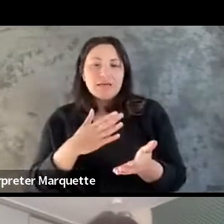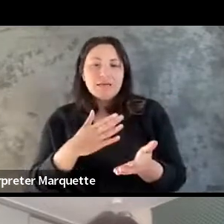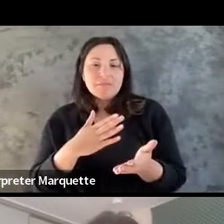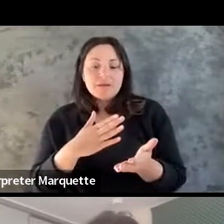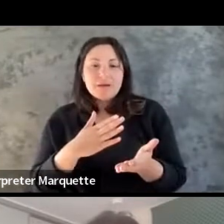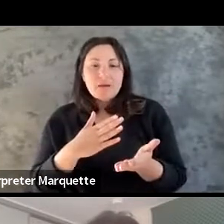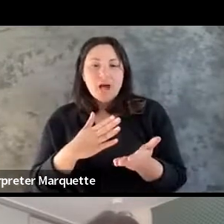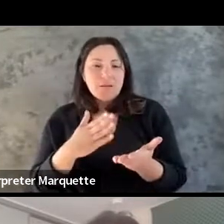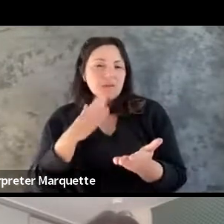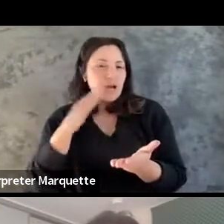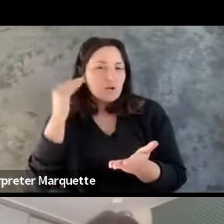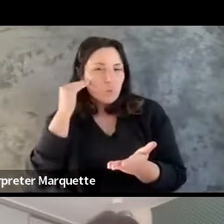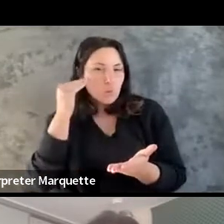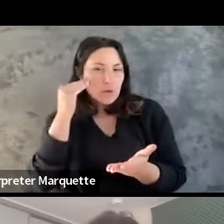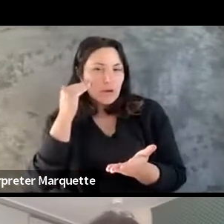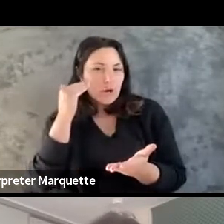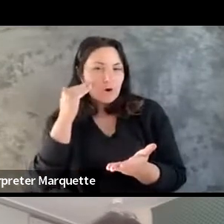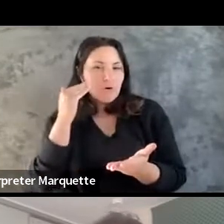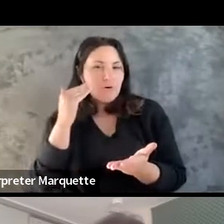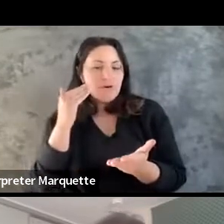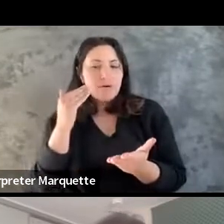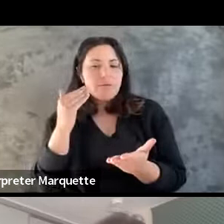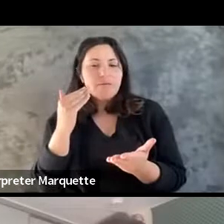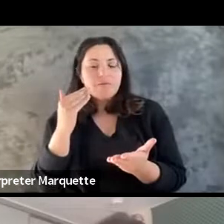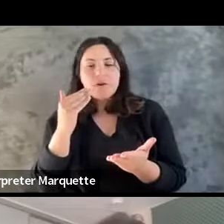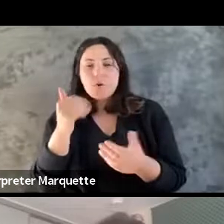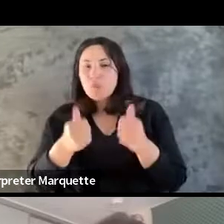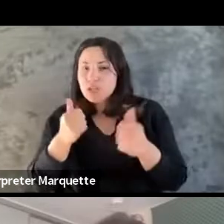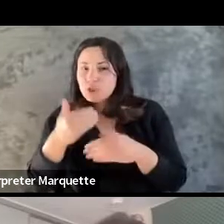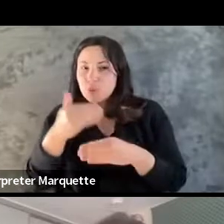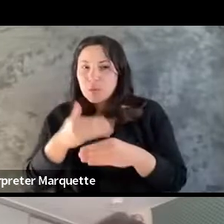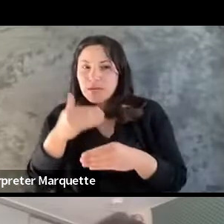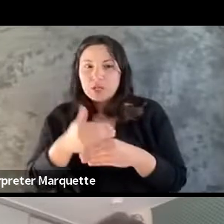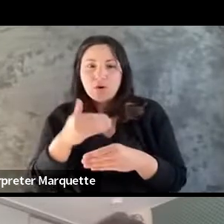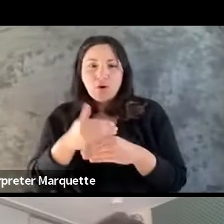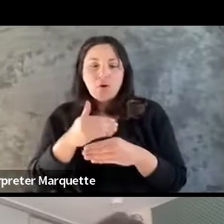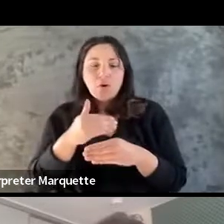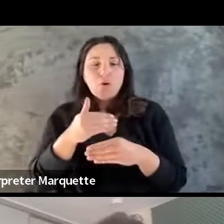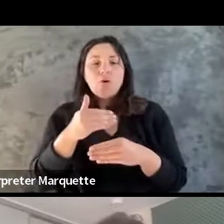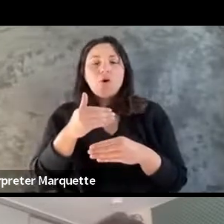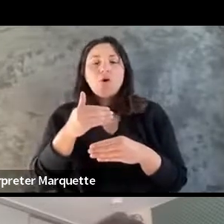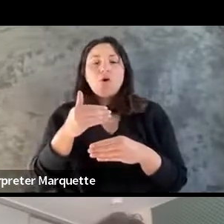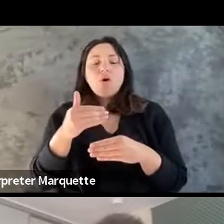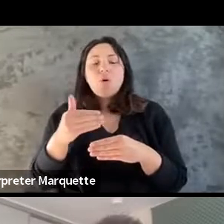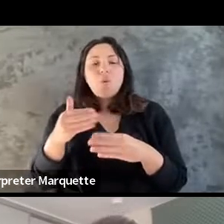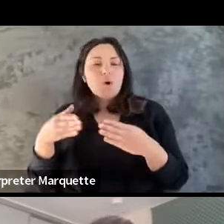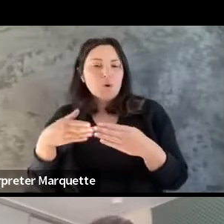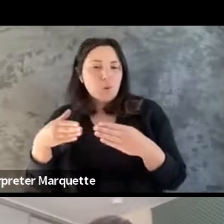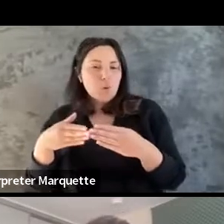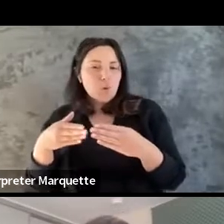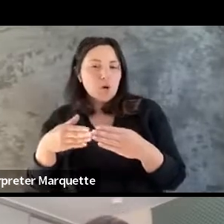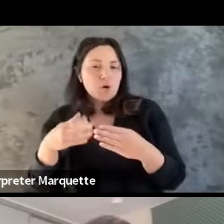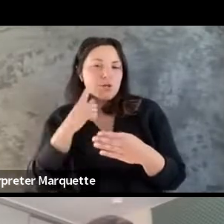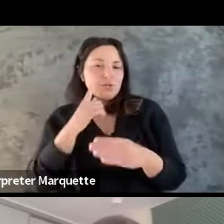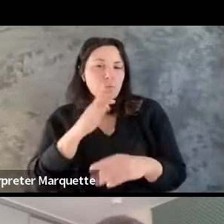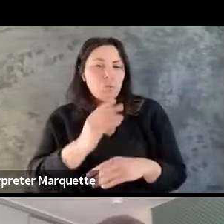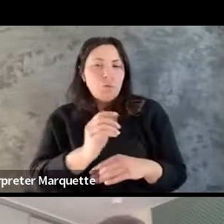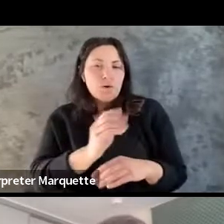of which window or corner that is.